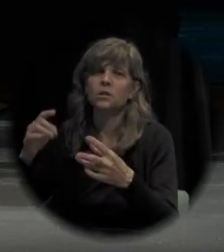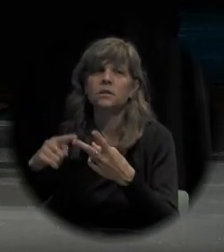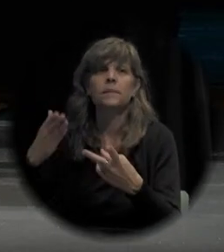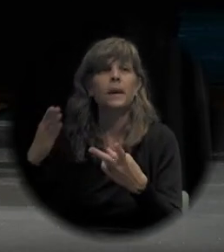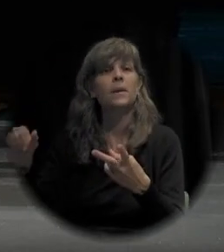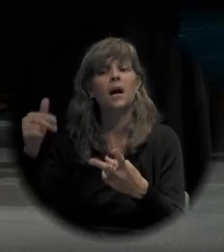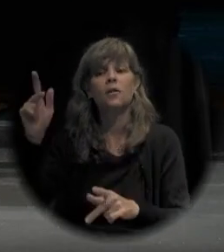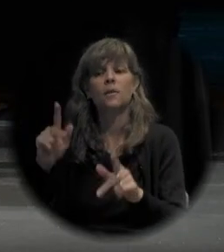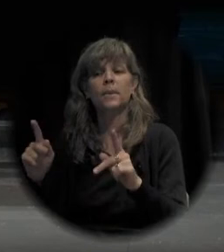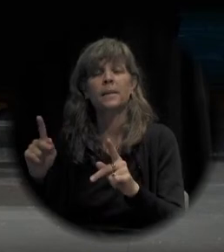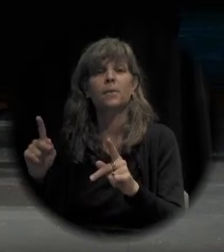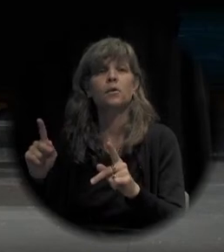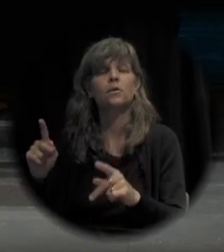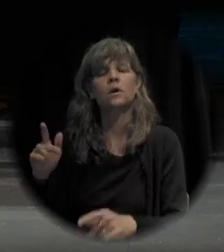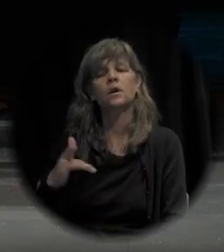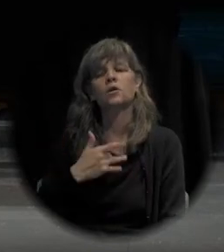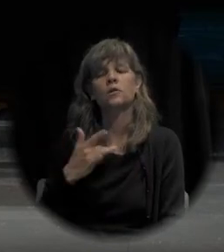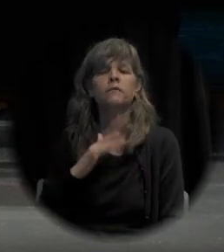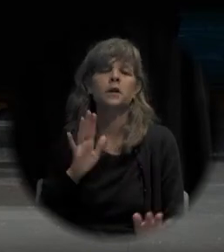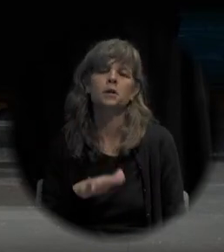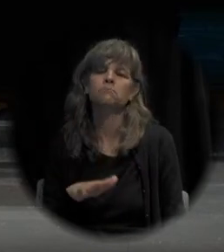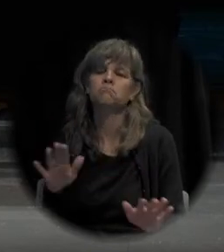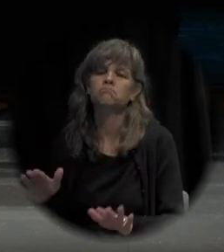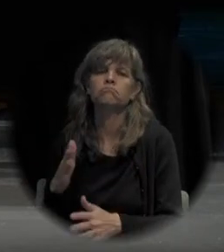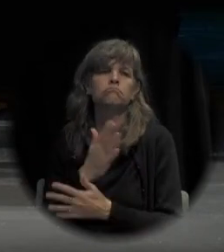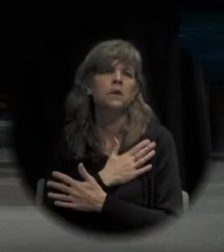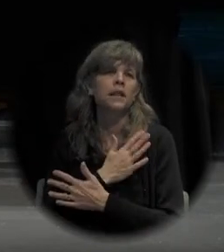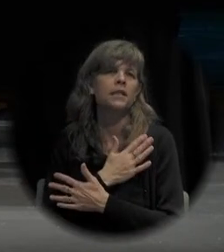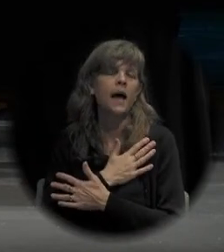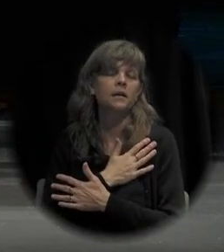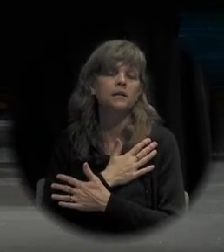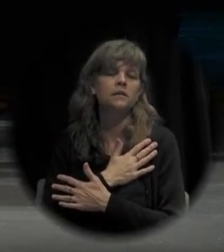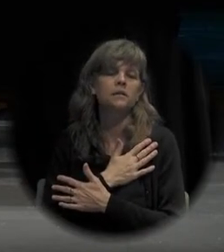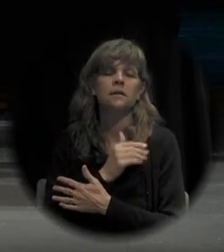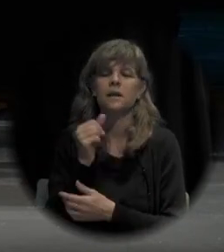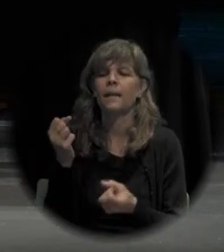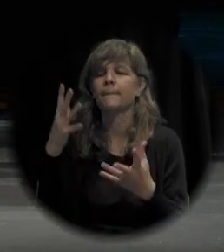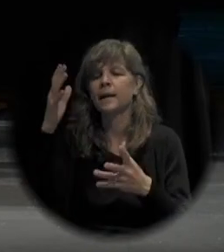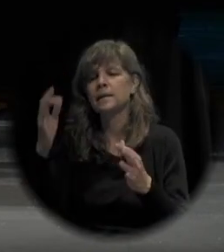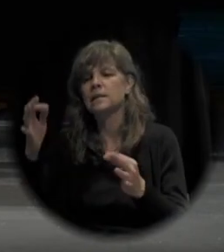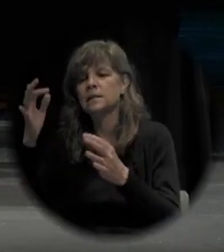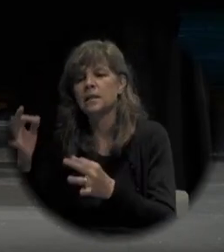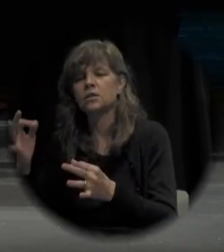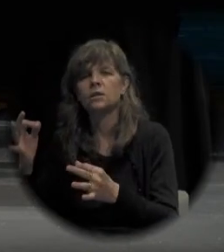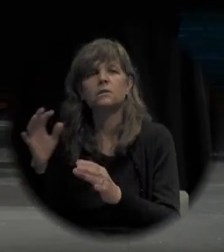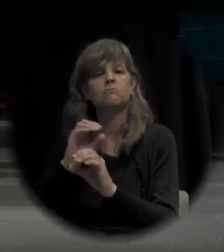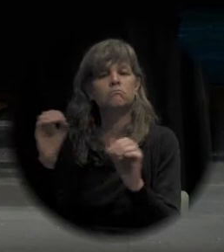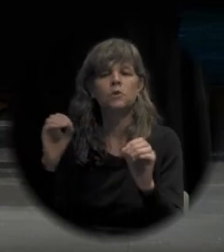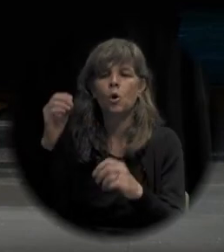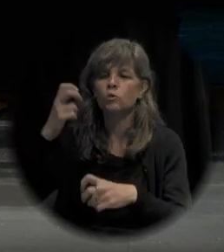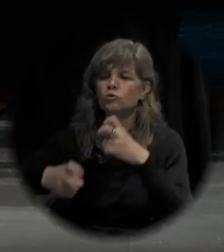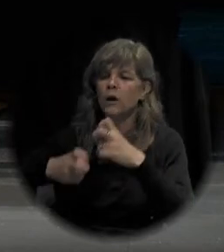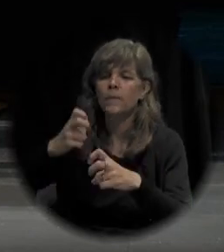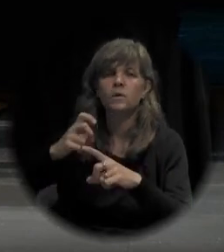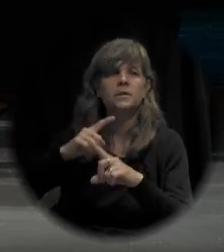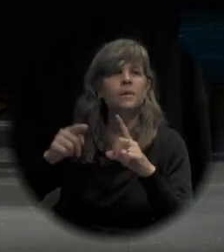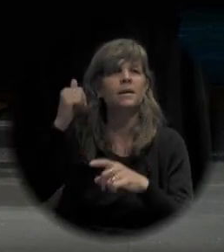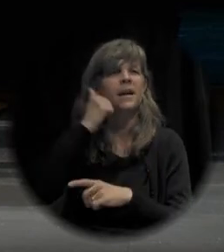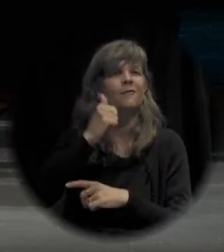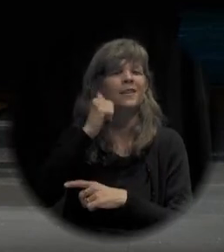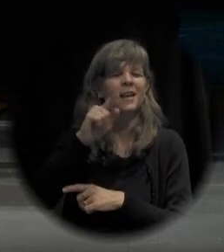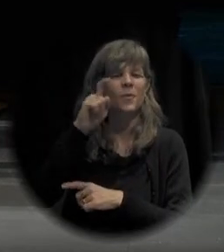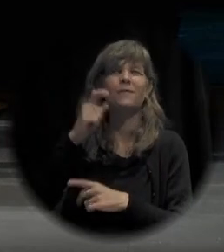time of relative ease. For all of us, we have to consistently make those choices and